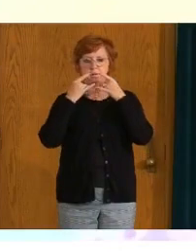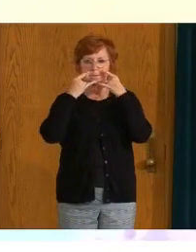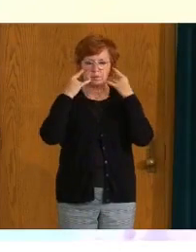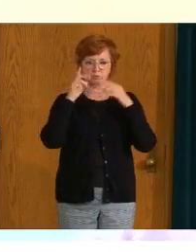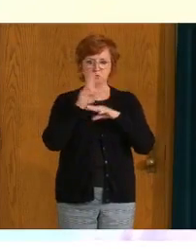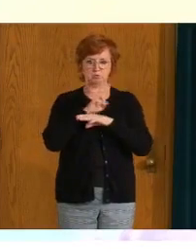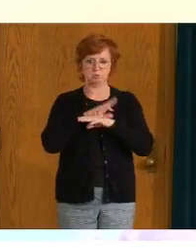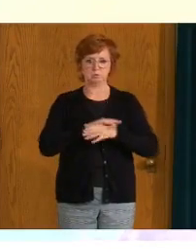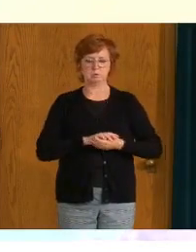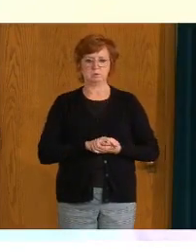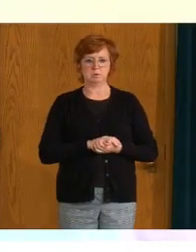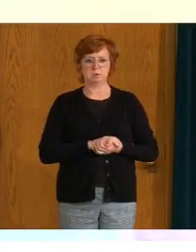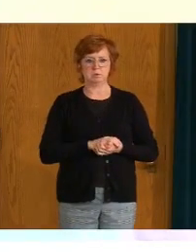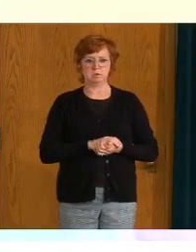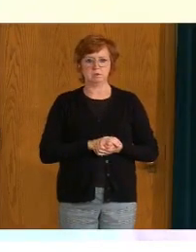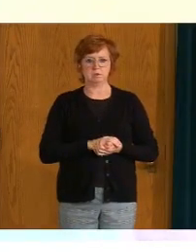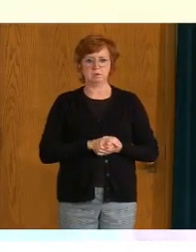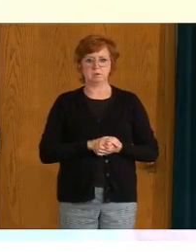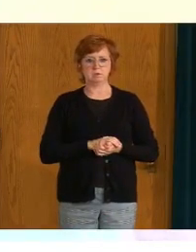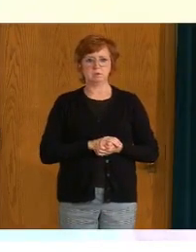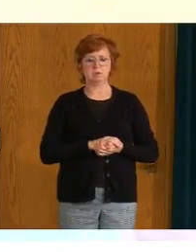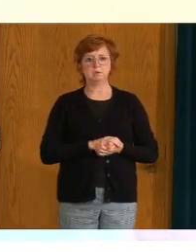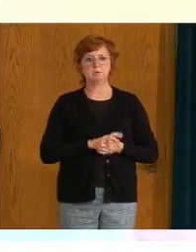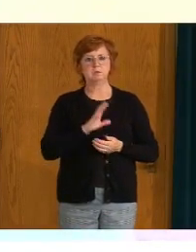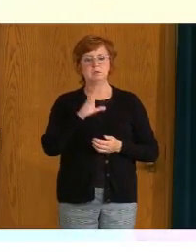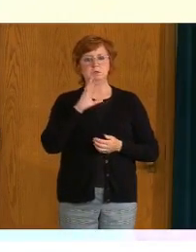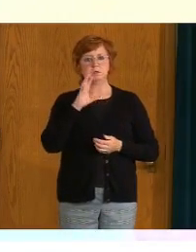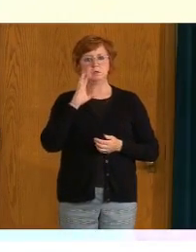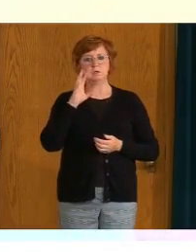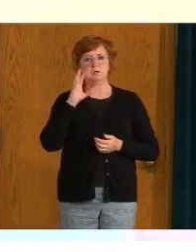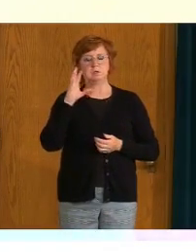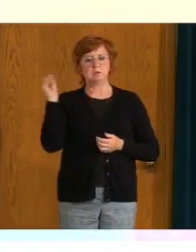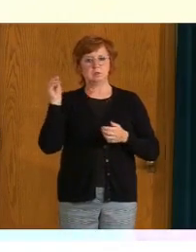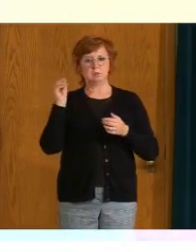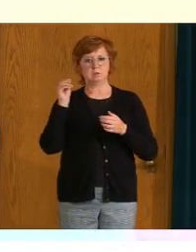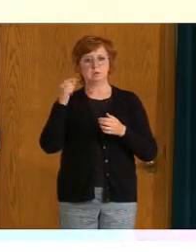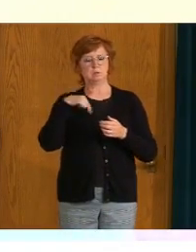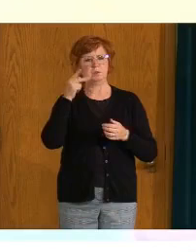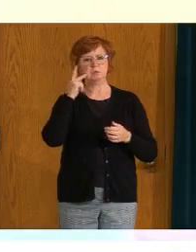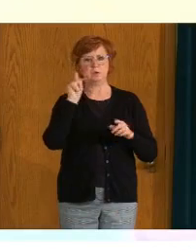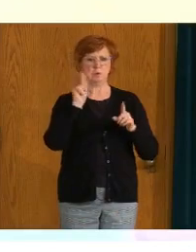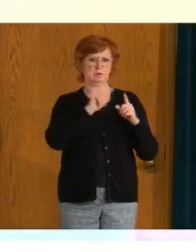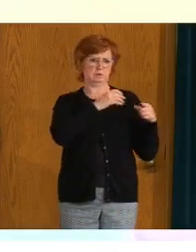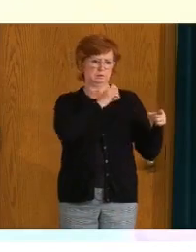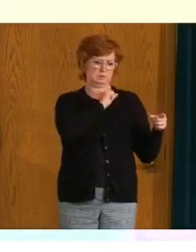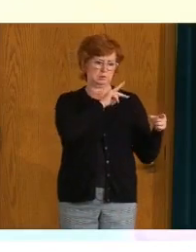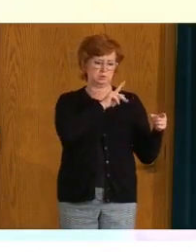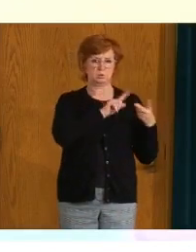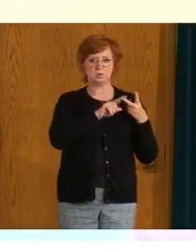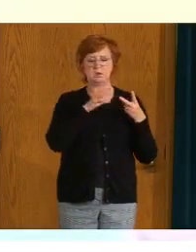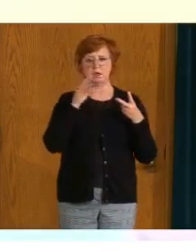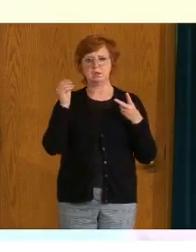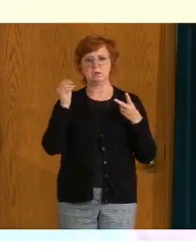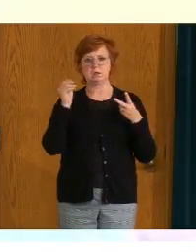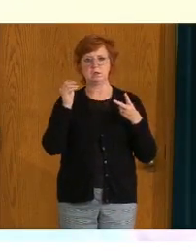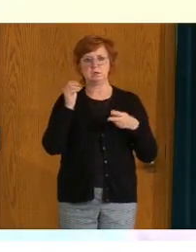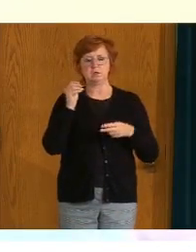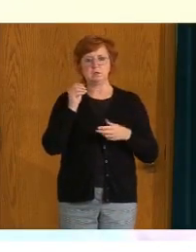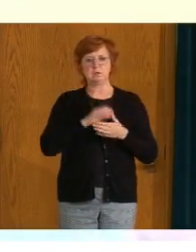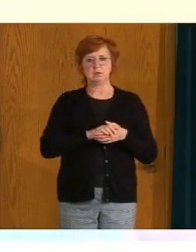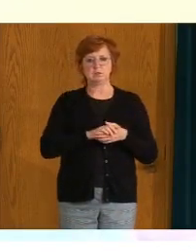are seeing both in Saskatchewan and from other jurisdictions is once you have low case numbers, once you have a high vaccination rate, 1